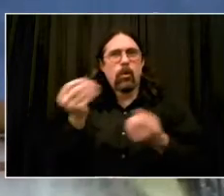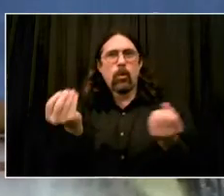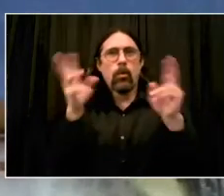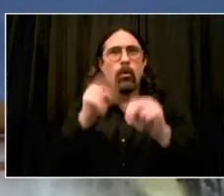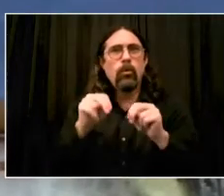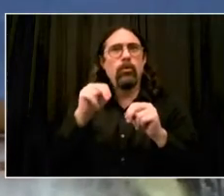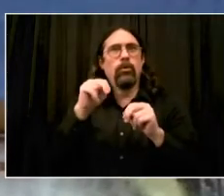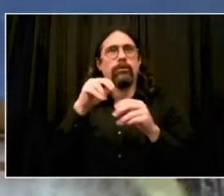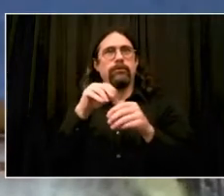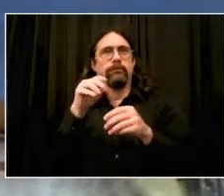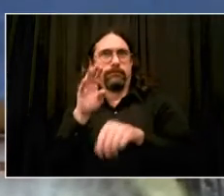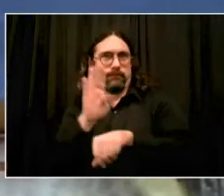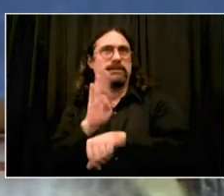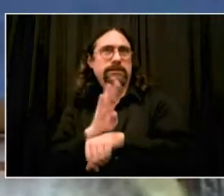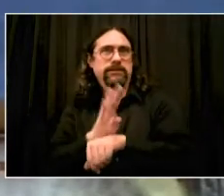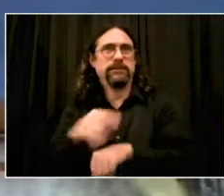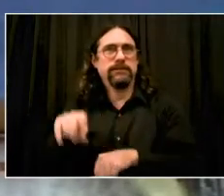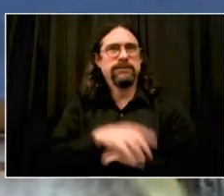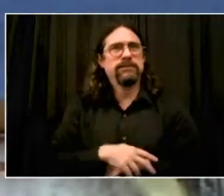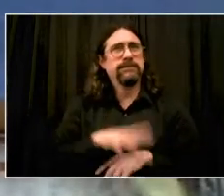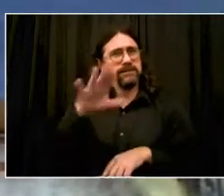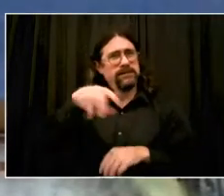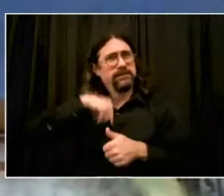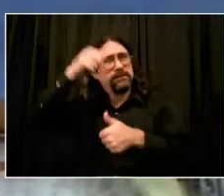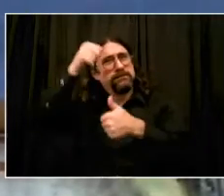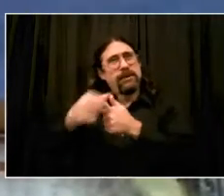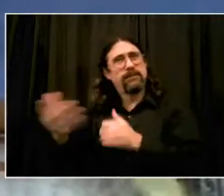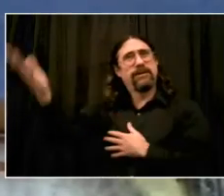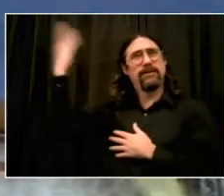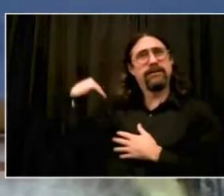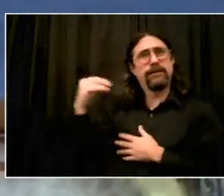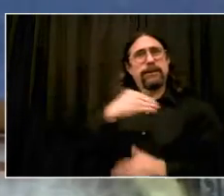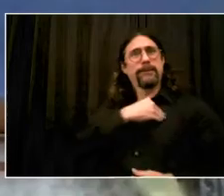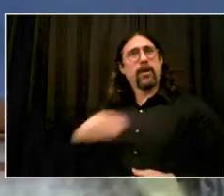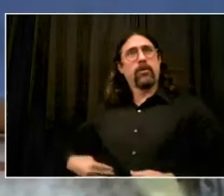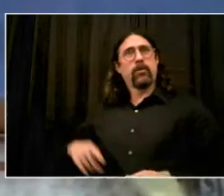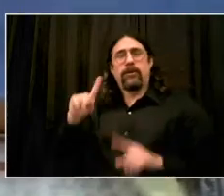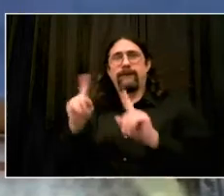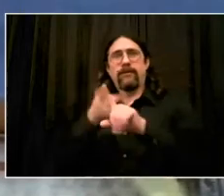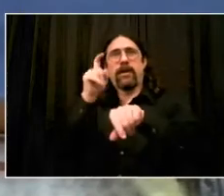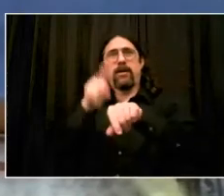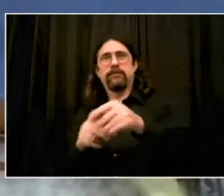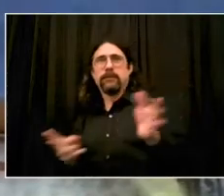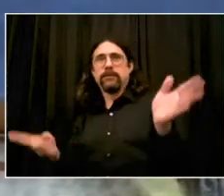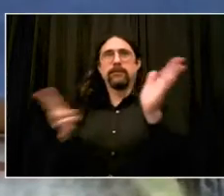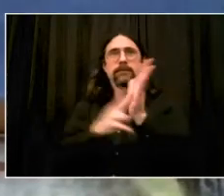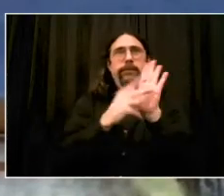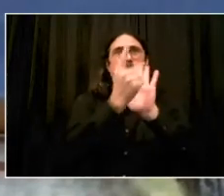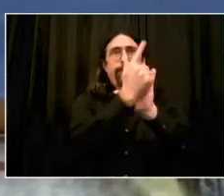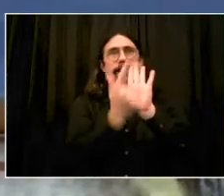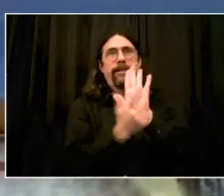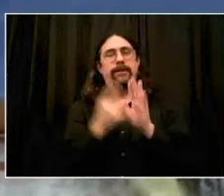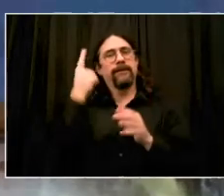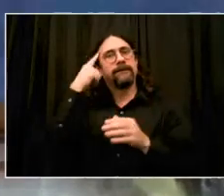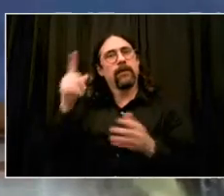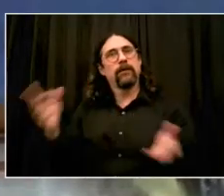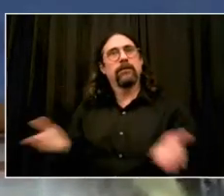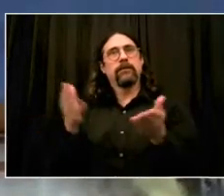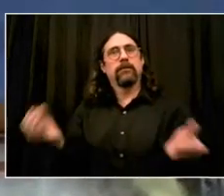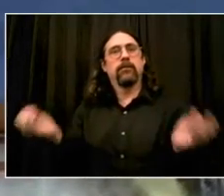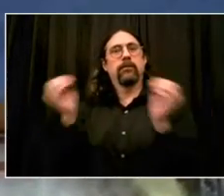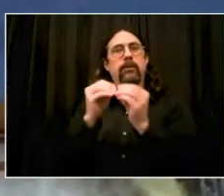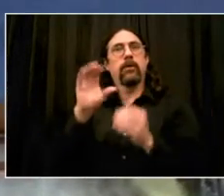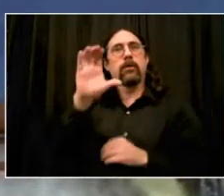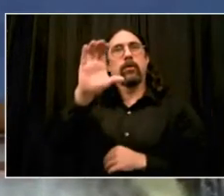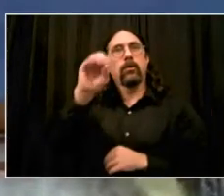cooperatives. And you said you were so pleased to be signing the bill. Specifically, you said, "This speaks